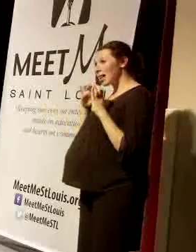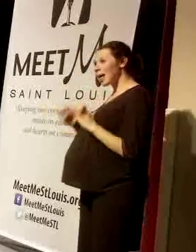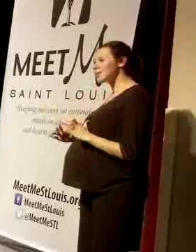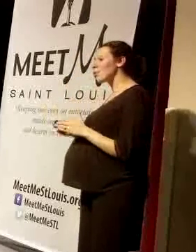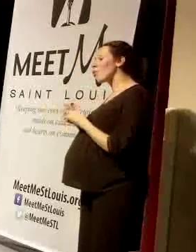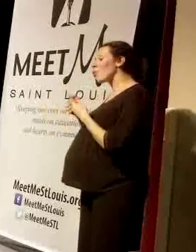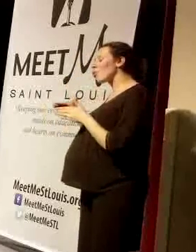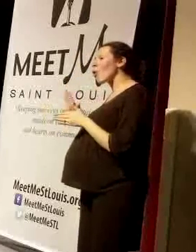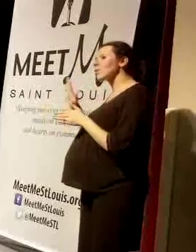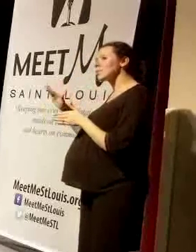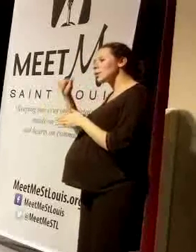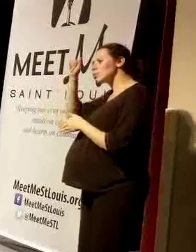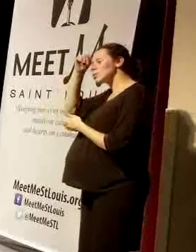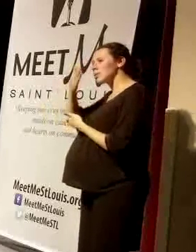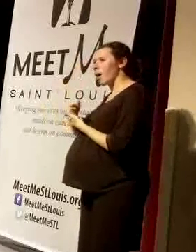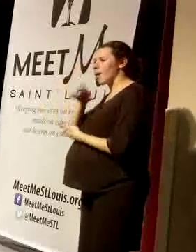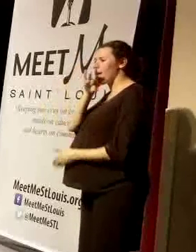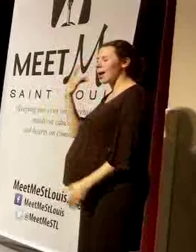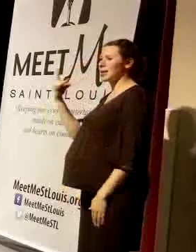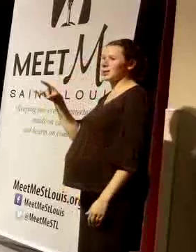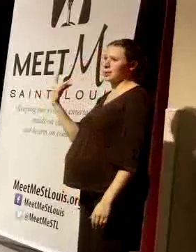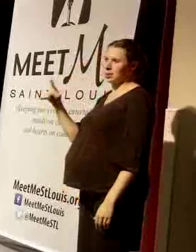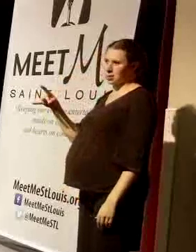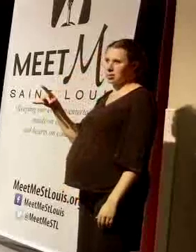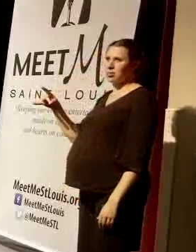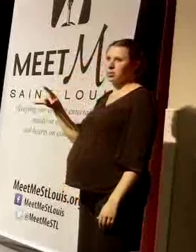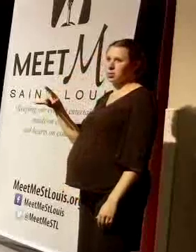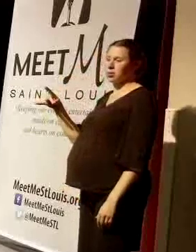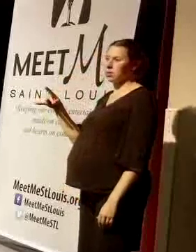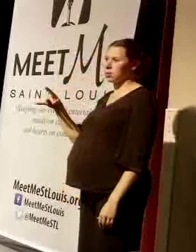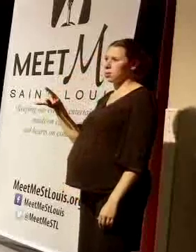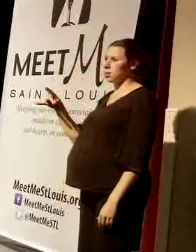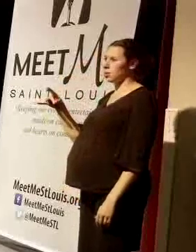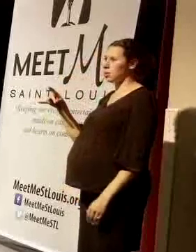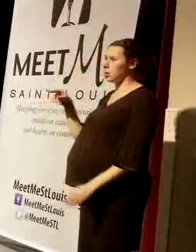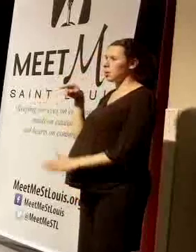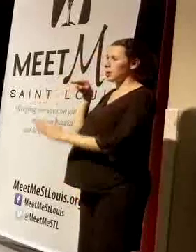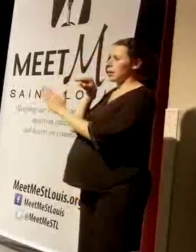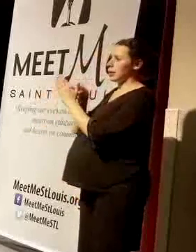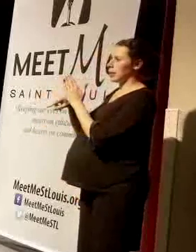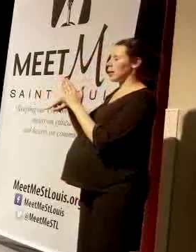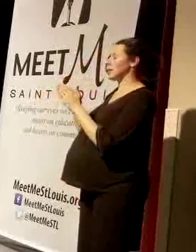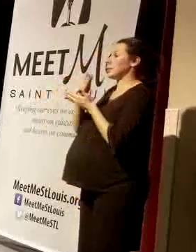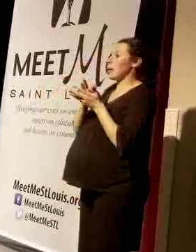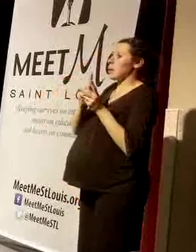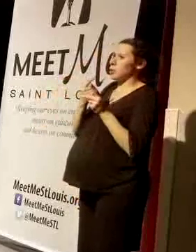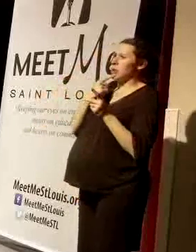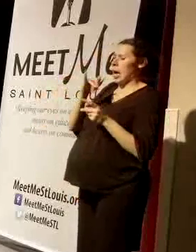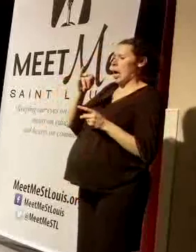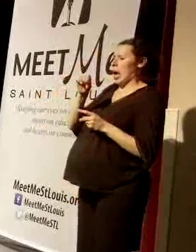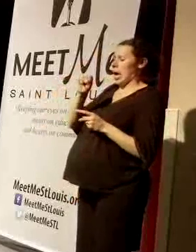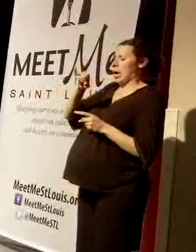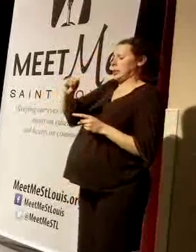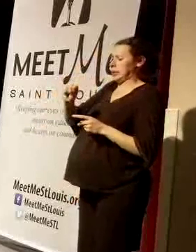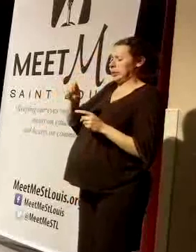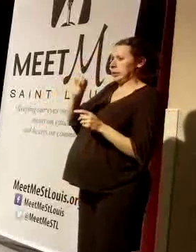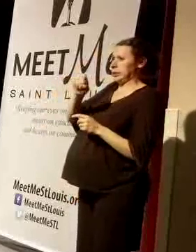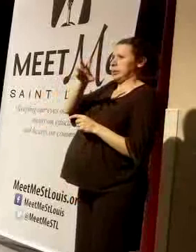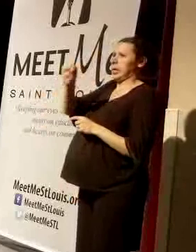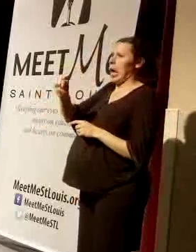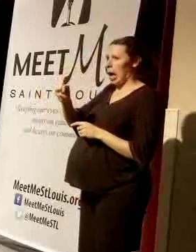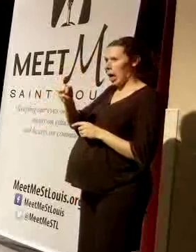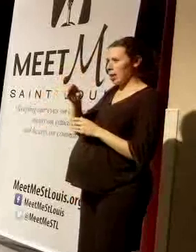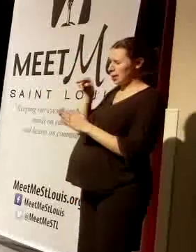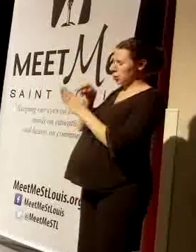18 years old who was killed from, some say, ISIS style. Almost executed in broad